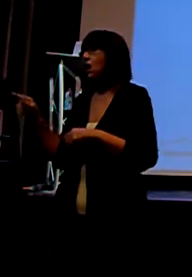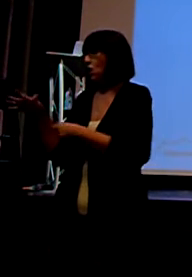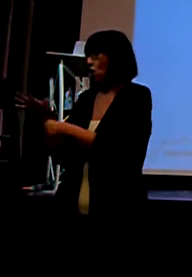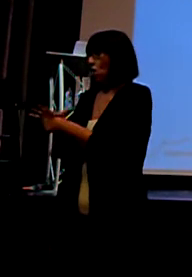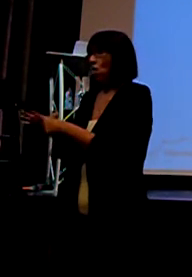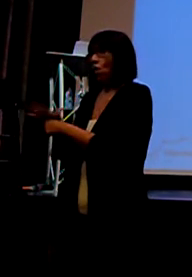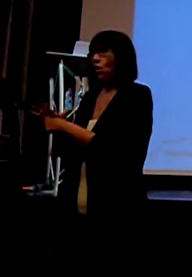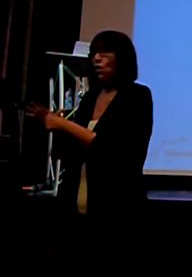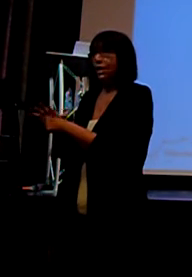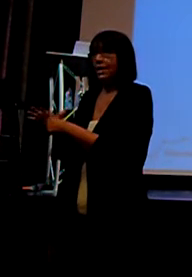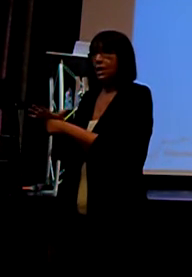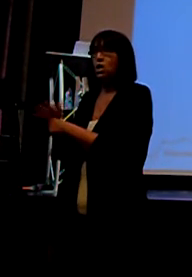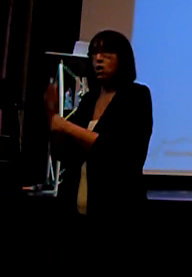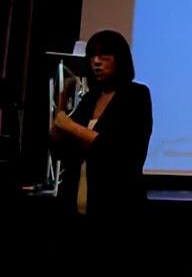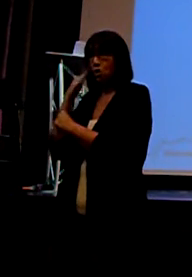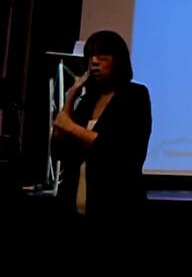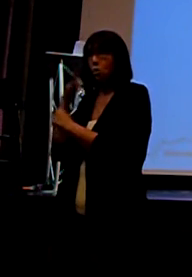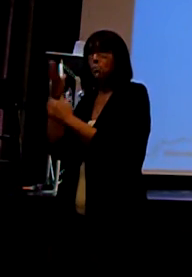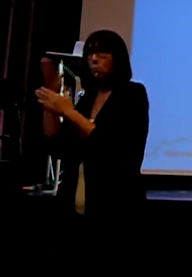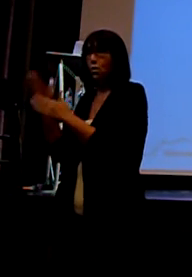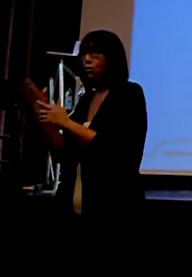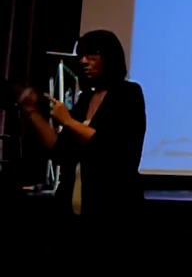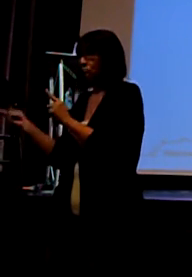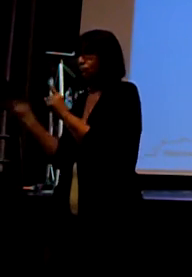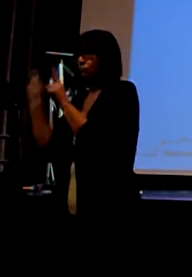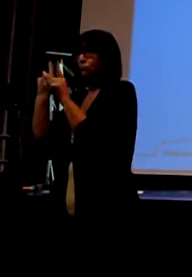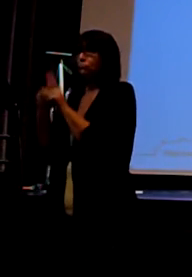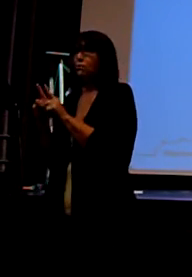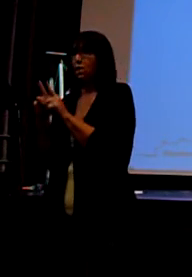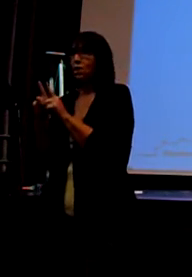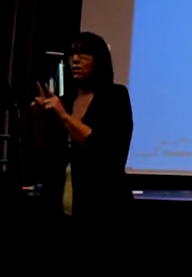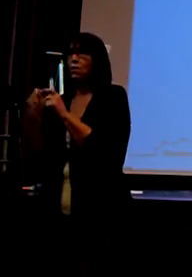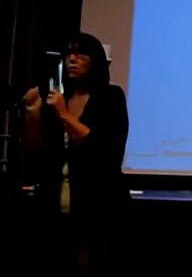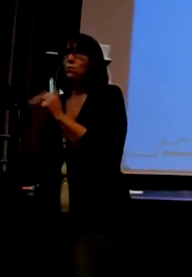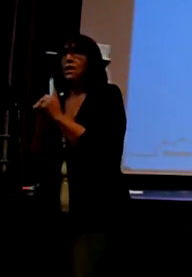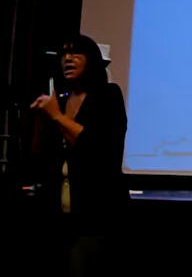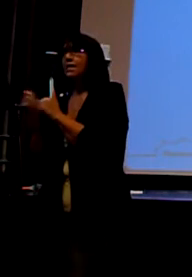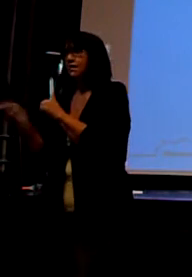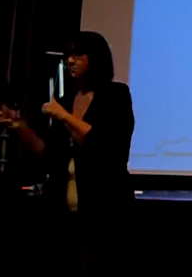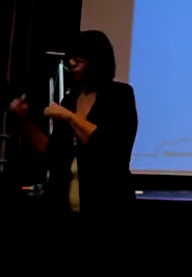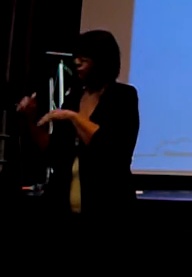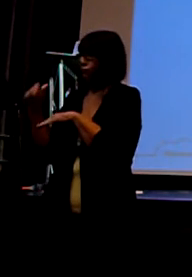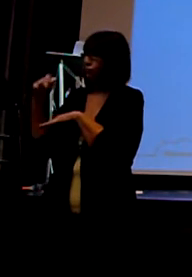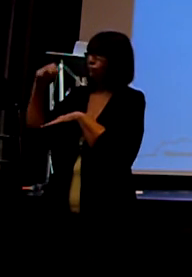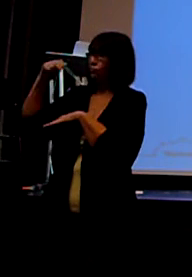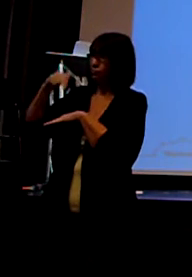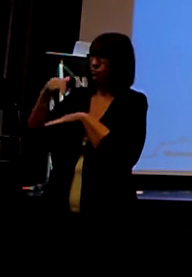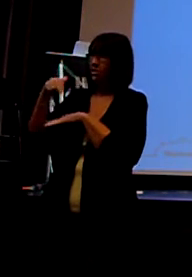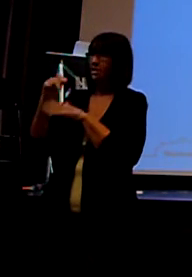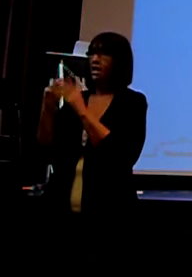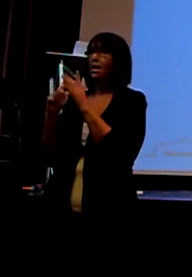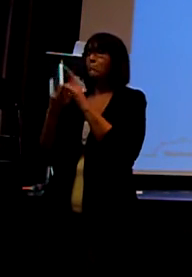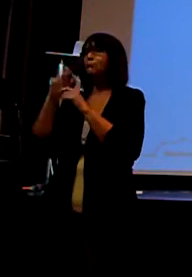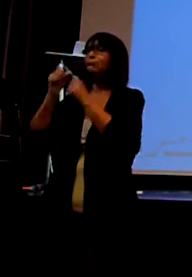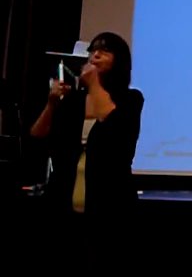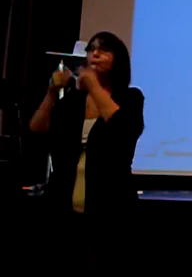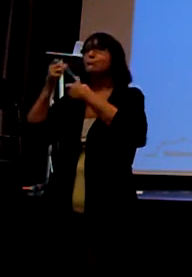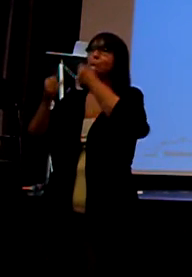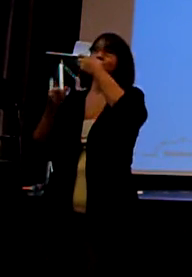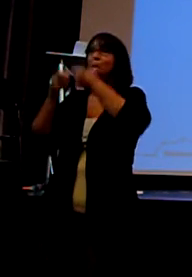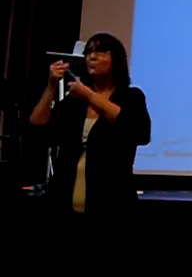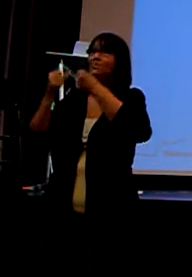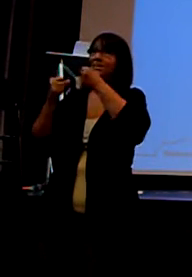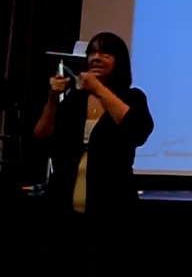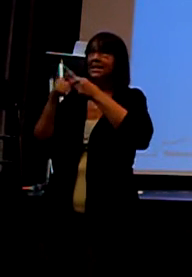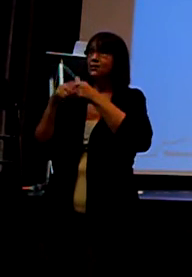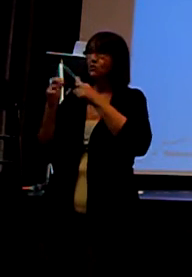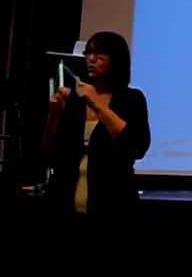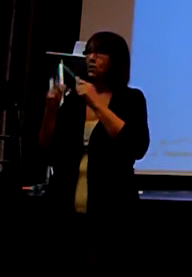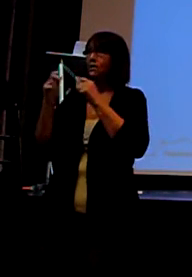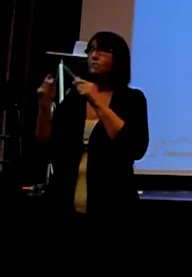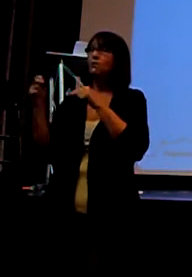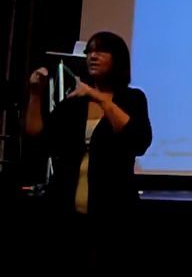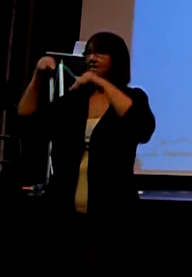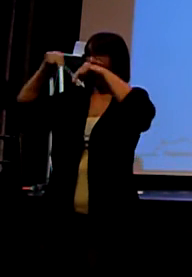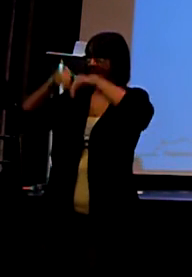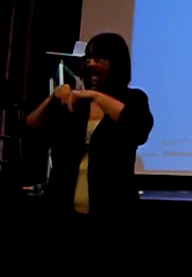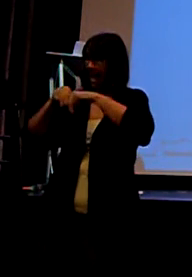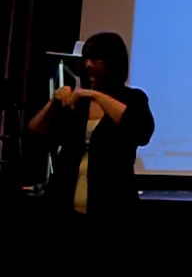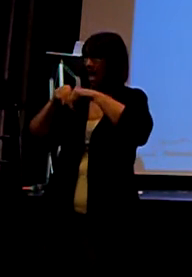known person that comes on board with a small little boat, and he climbs up on a rope ladder, and he comes up to the bridge,